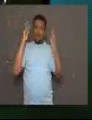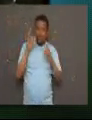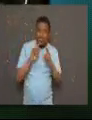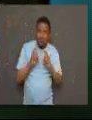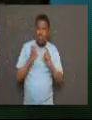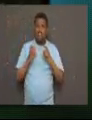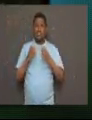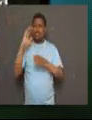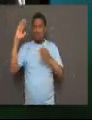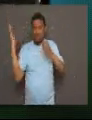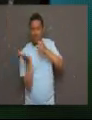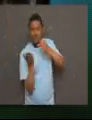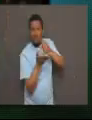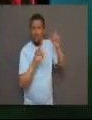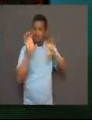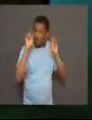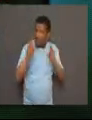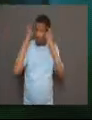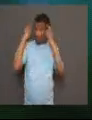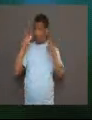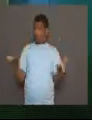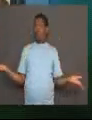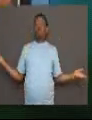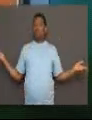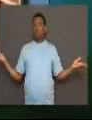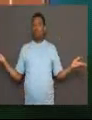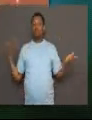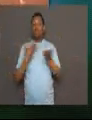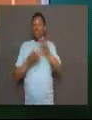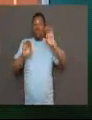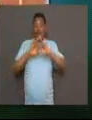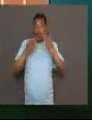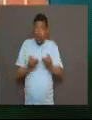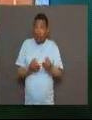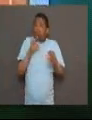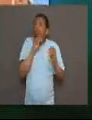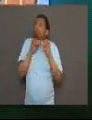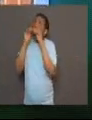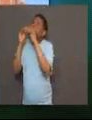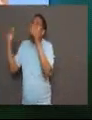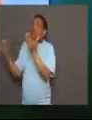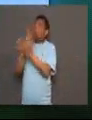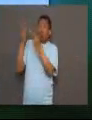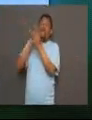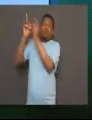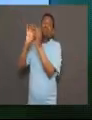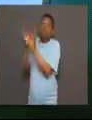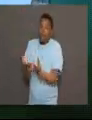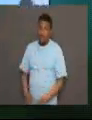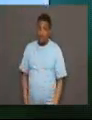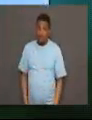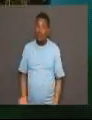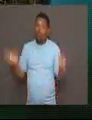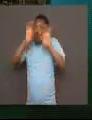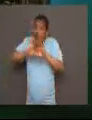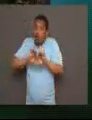be deforested first. If a family were moving to a new area, it would